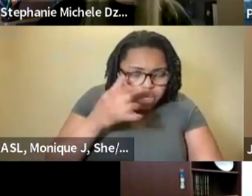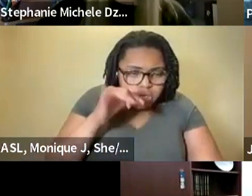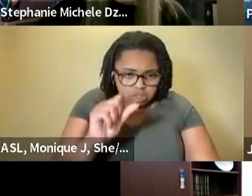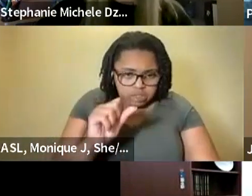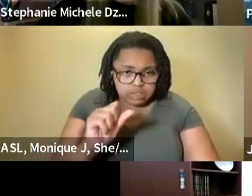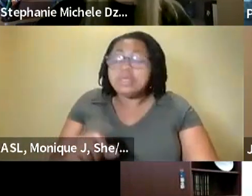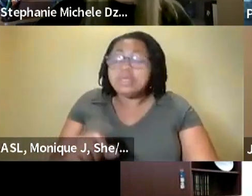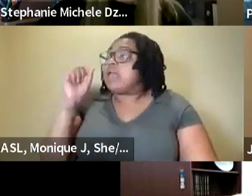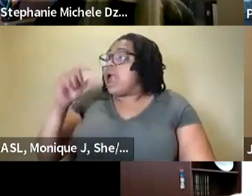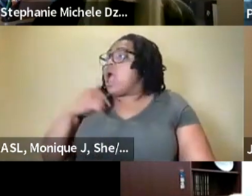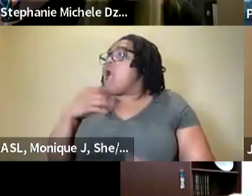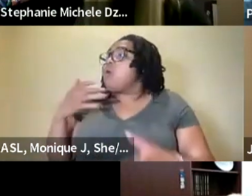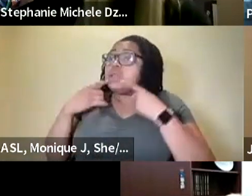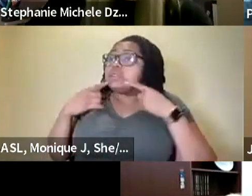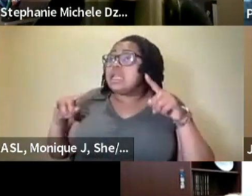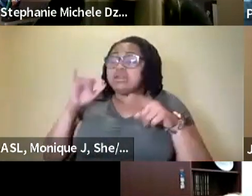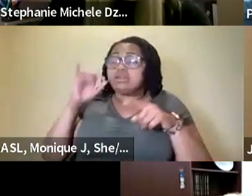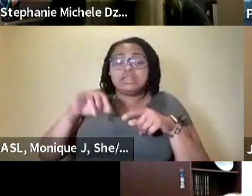the